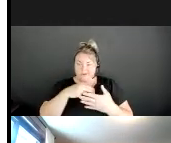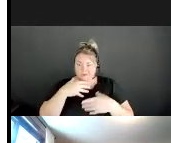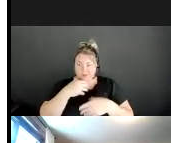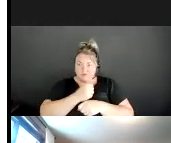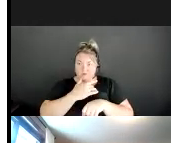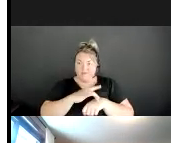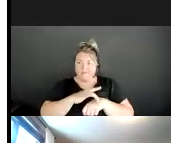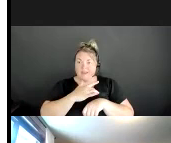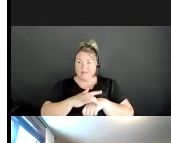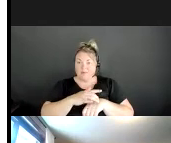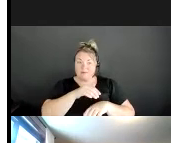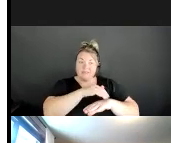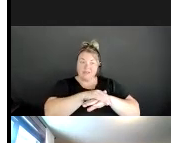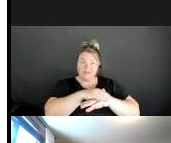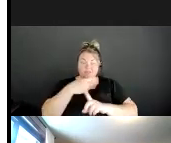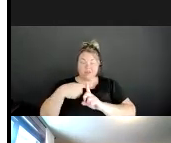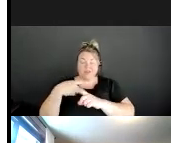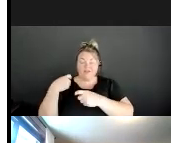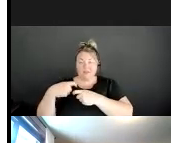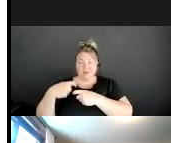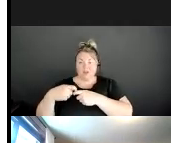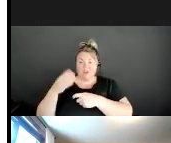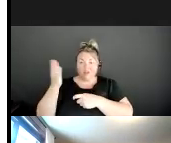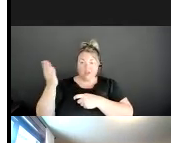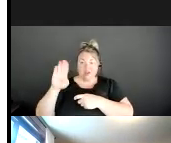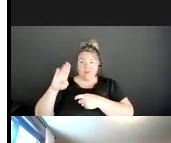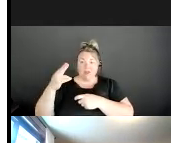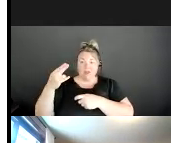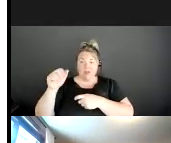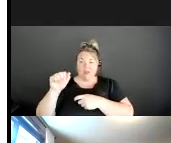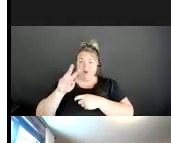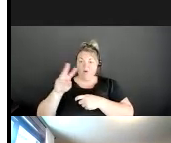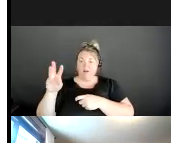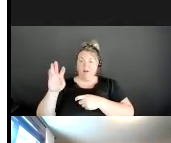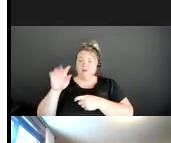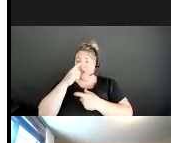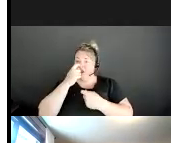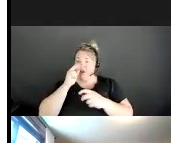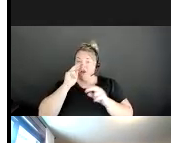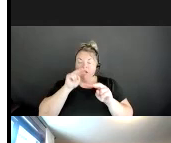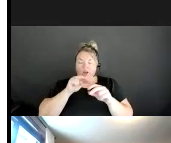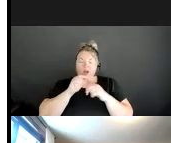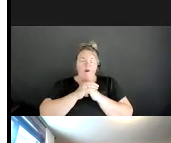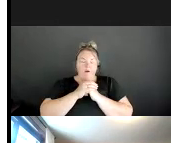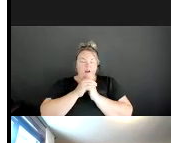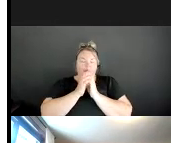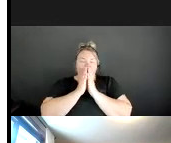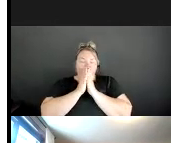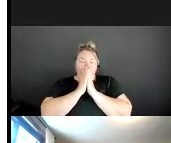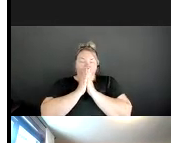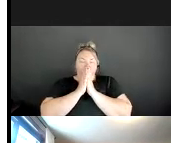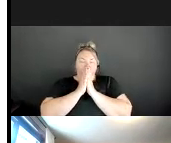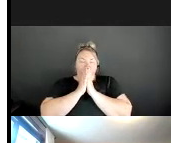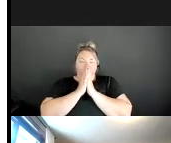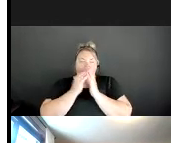available both in English and in Spanish on our BHA website if you're interested in looking at these separately. So having